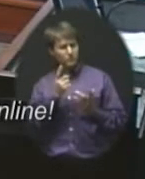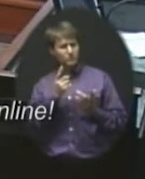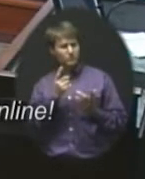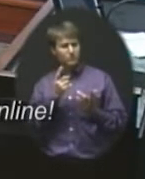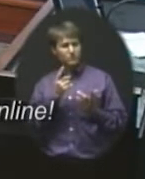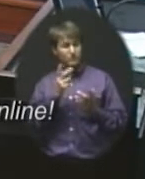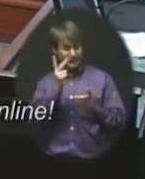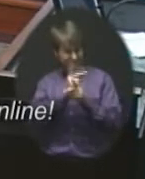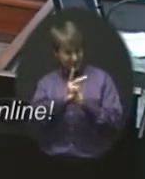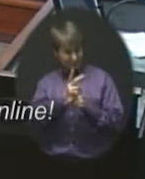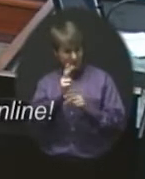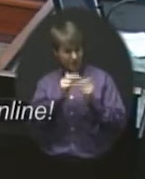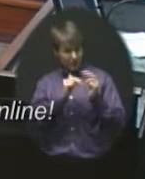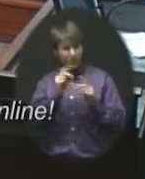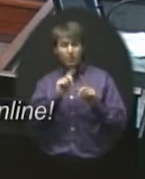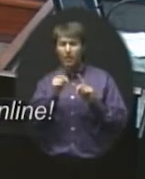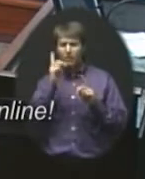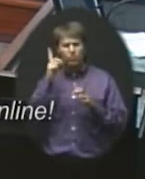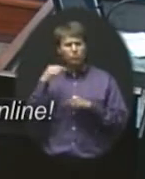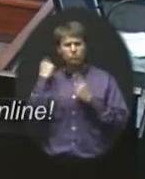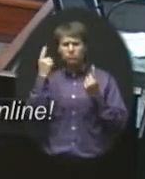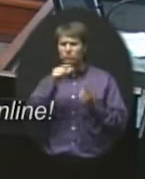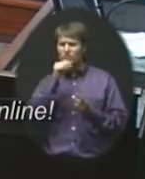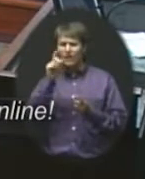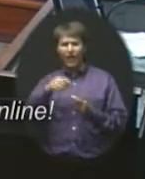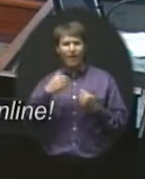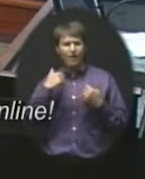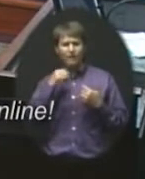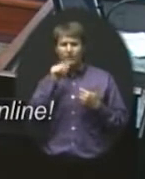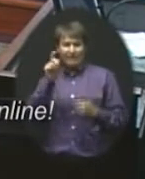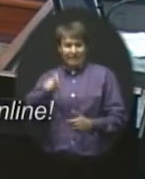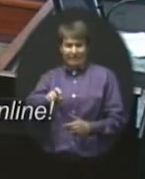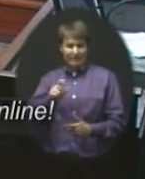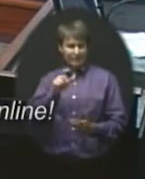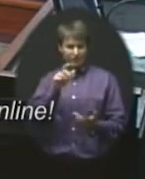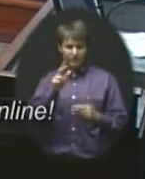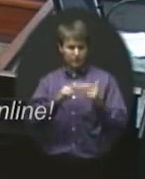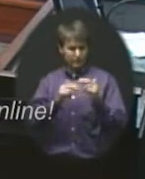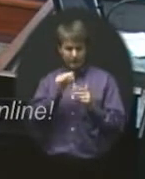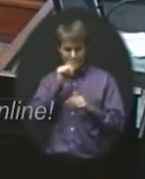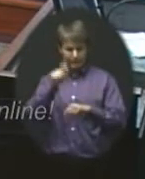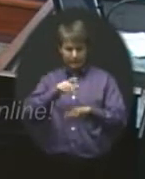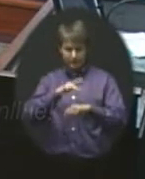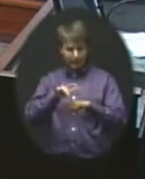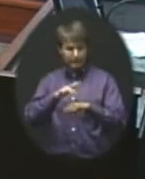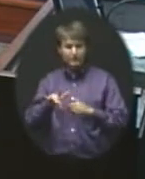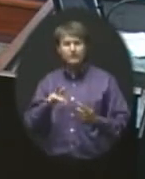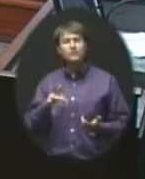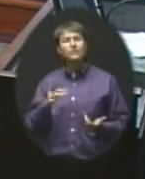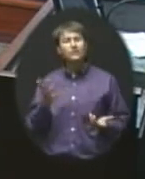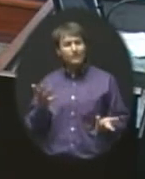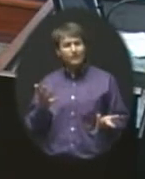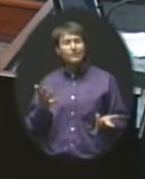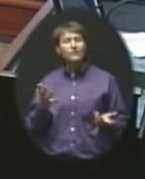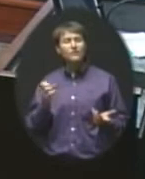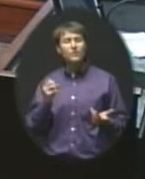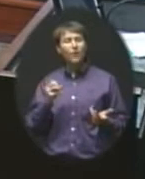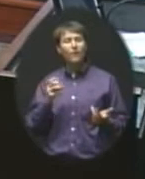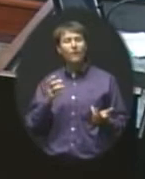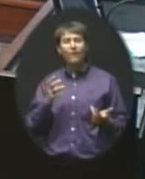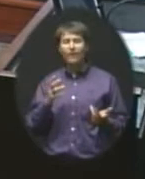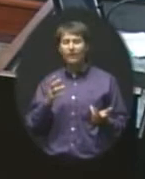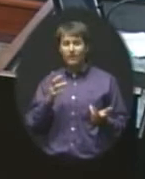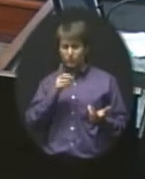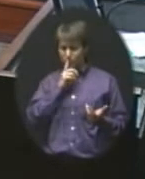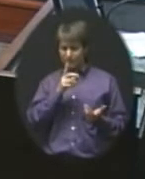find a way to keep it. But, you know, for so long, we had no use for it. We've discovered a use for it. We've, you know, and it's such